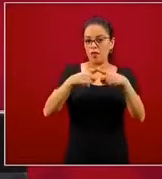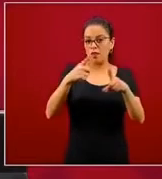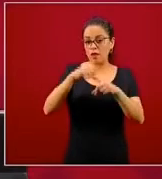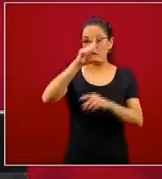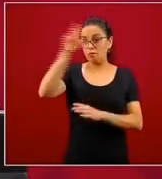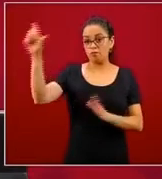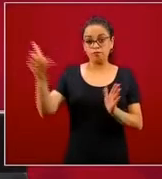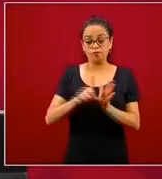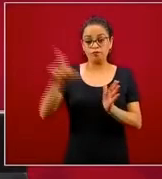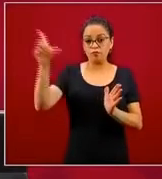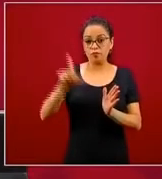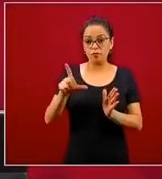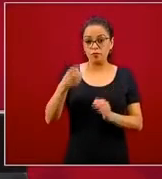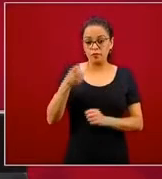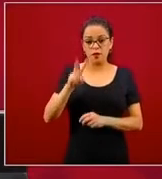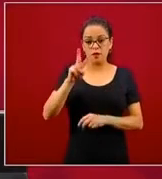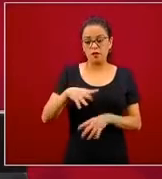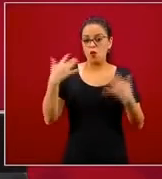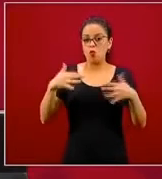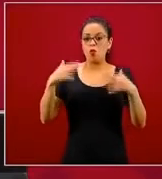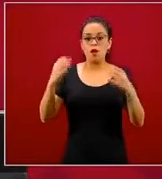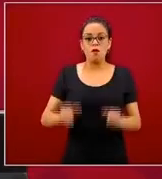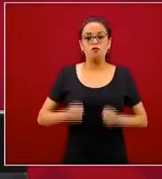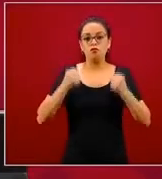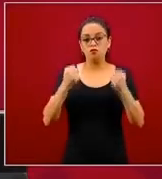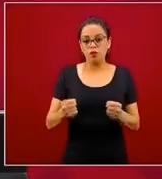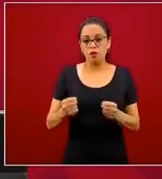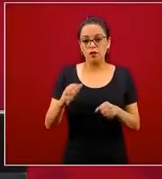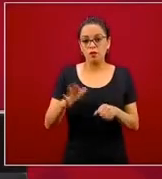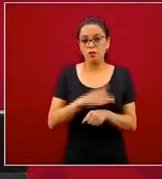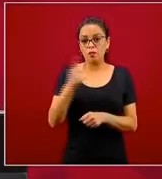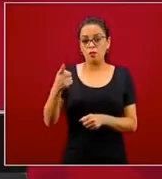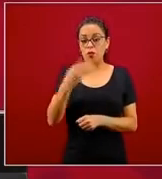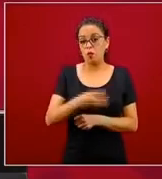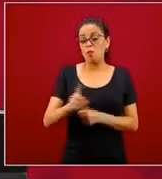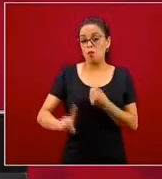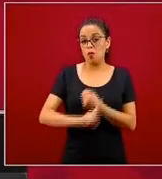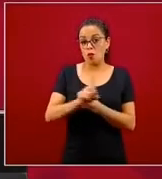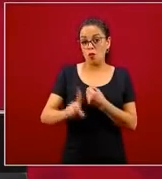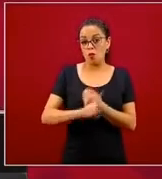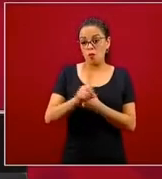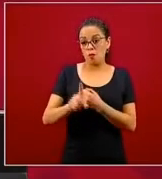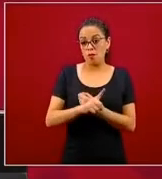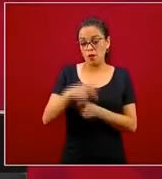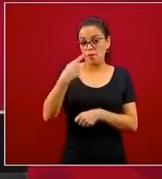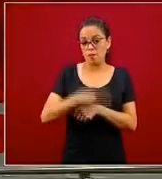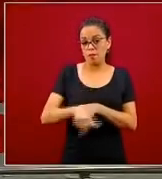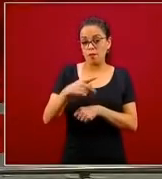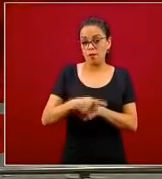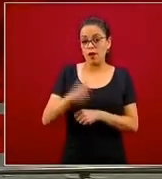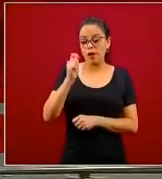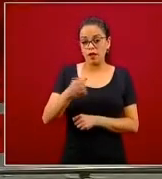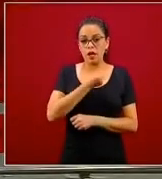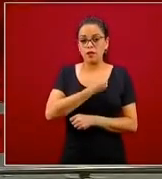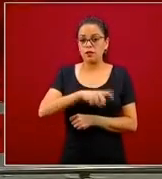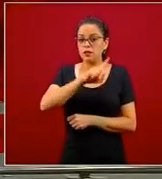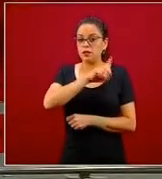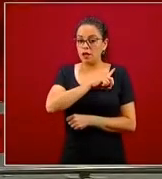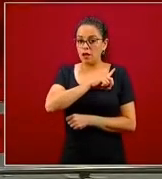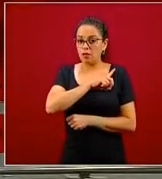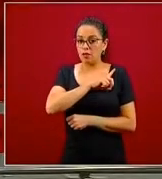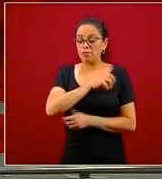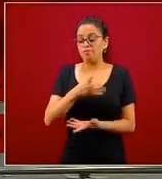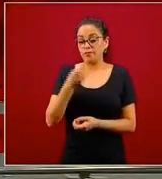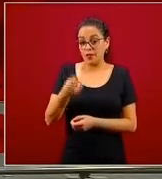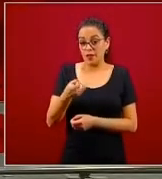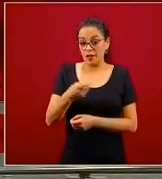the experiencia lessons that we have intensa en learned términos from de this las intense amenazas hacia la salud experience in que terms of the representa threat una to epidemia public como health esta, una that a pandemia